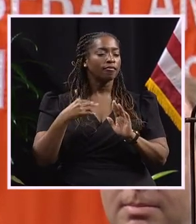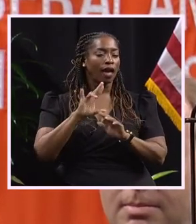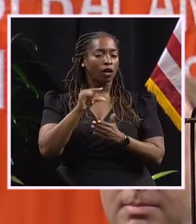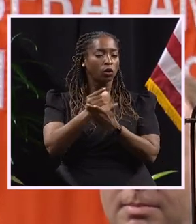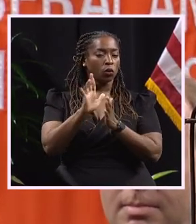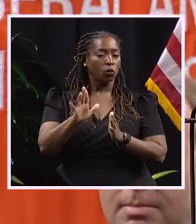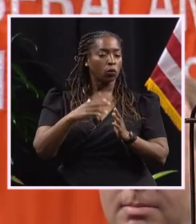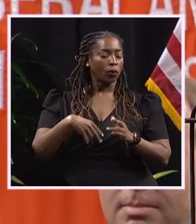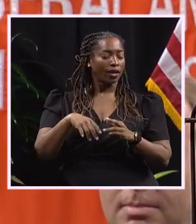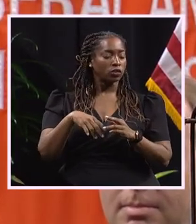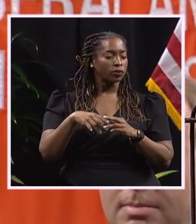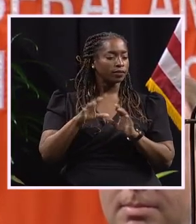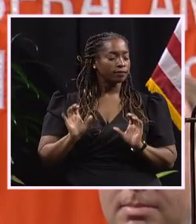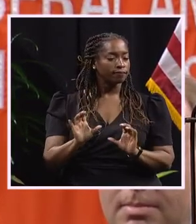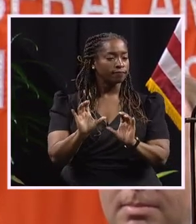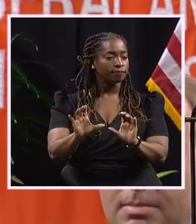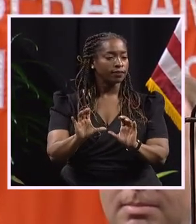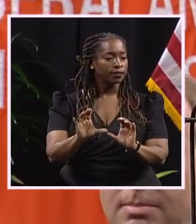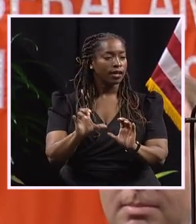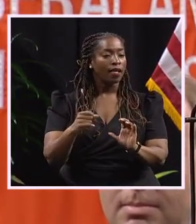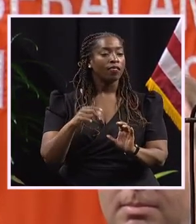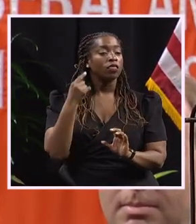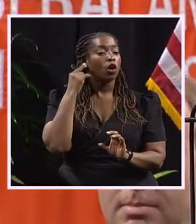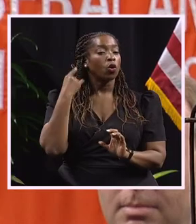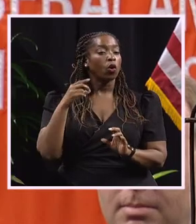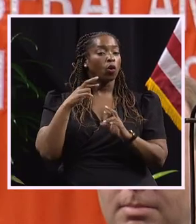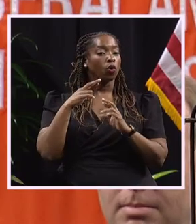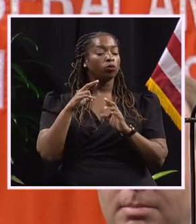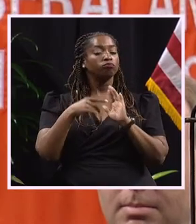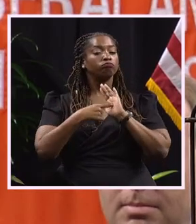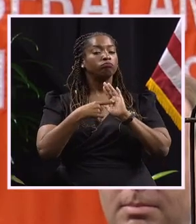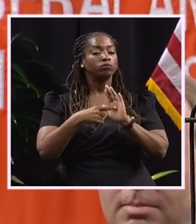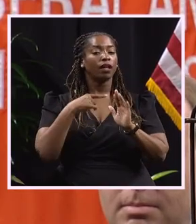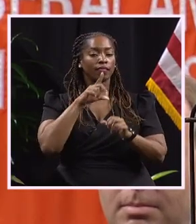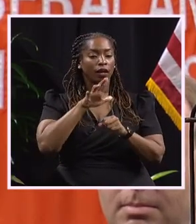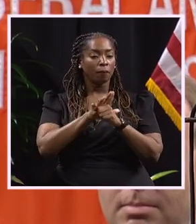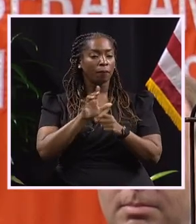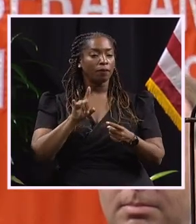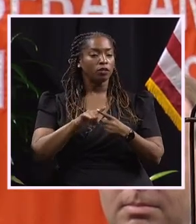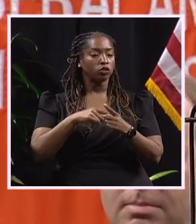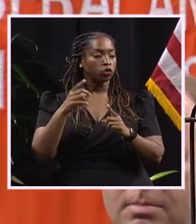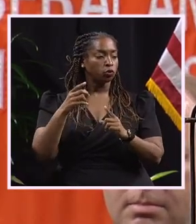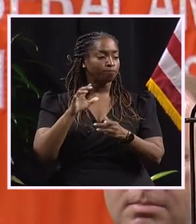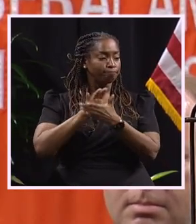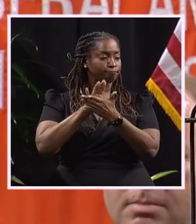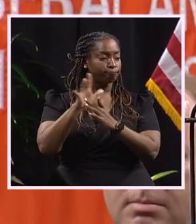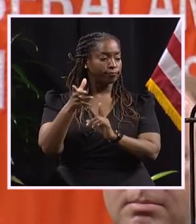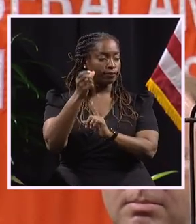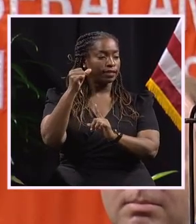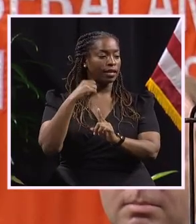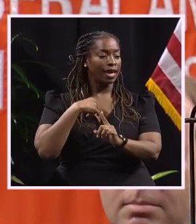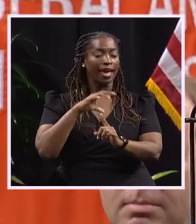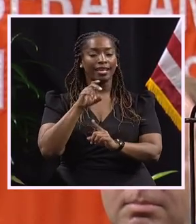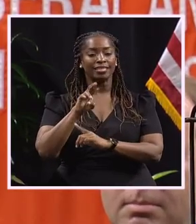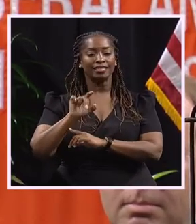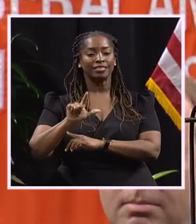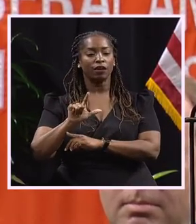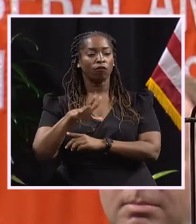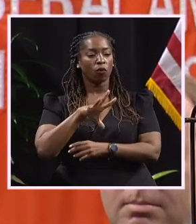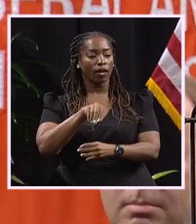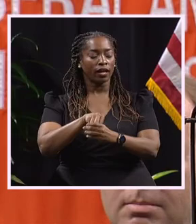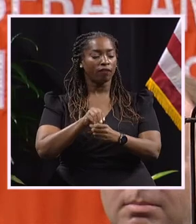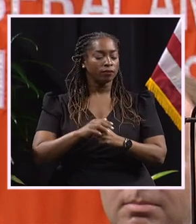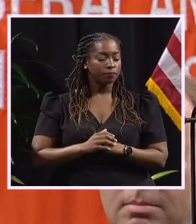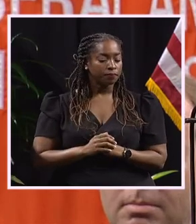gold stole to symbolize their commitment to intellectual achievement, civic engagement, and learning beyond the classroom. In addition, the